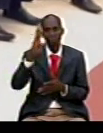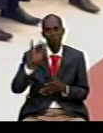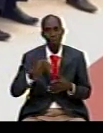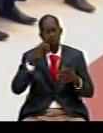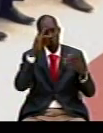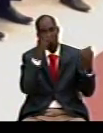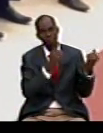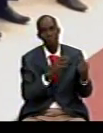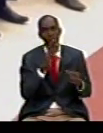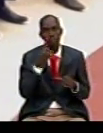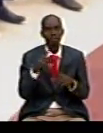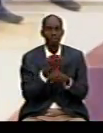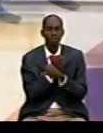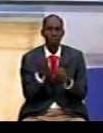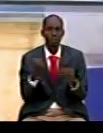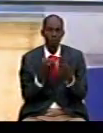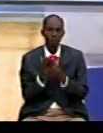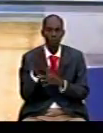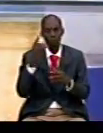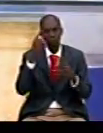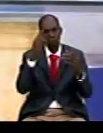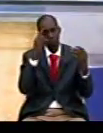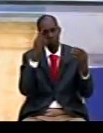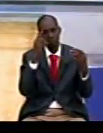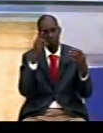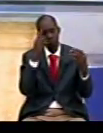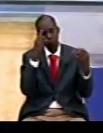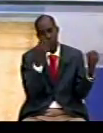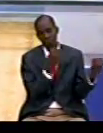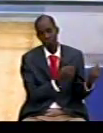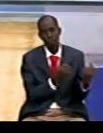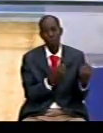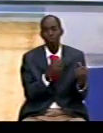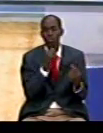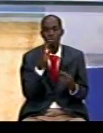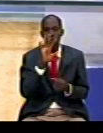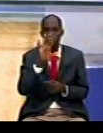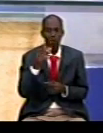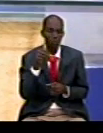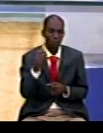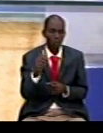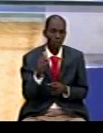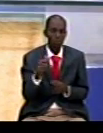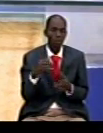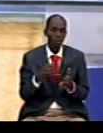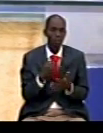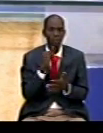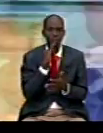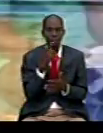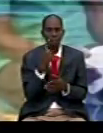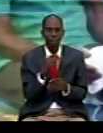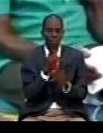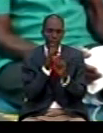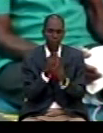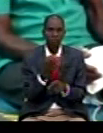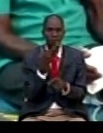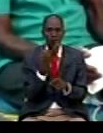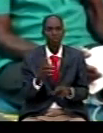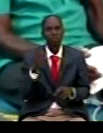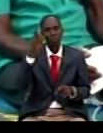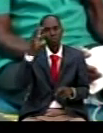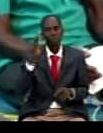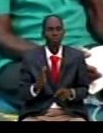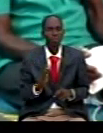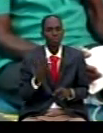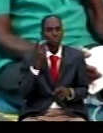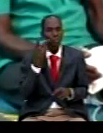faith, are you saved? Through faith, and that not of yourselves. It is the gift of God.